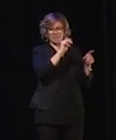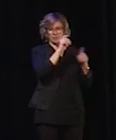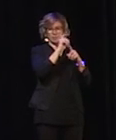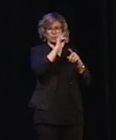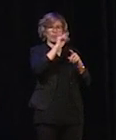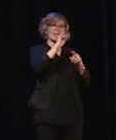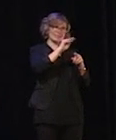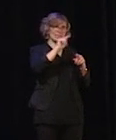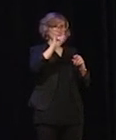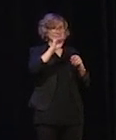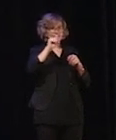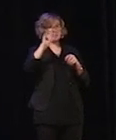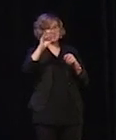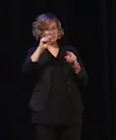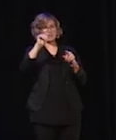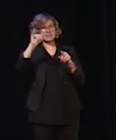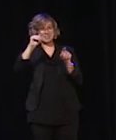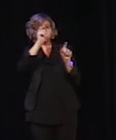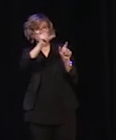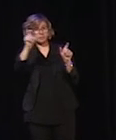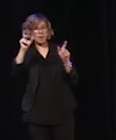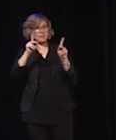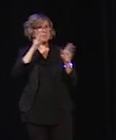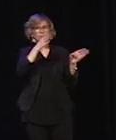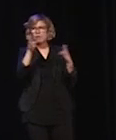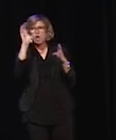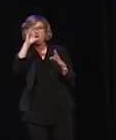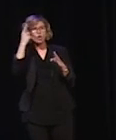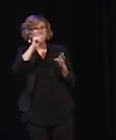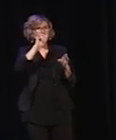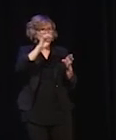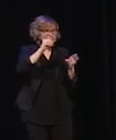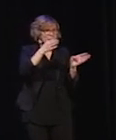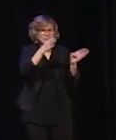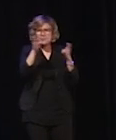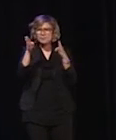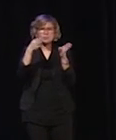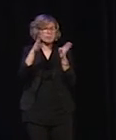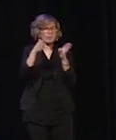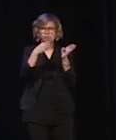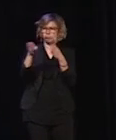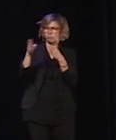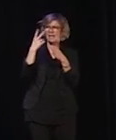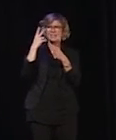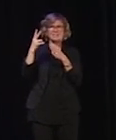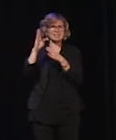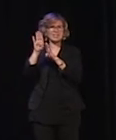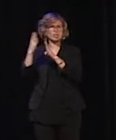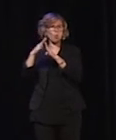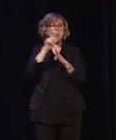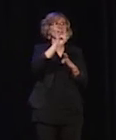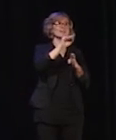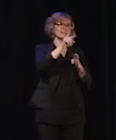happens is that people look for Tim, they see Tim, it cuts to a door, they know Tim's somewhere because they hear the violin and they know he's there somewhere, and so